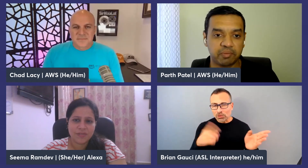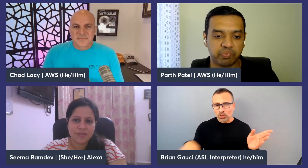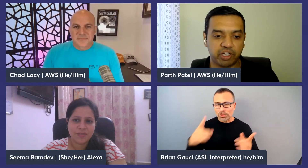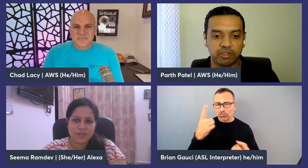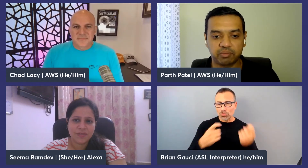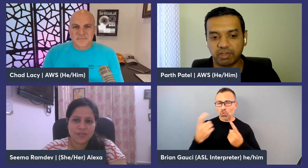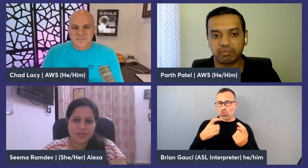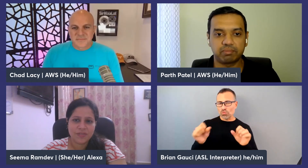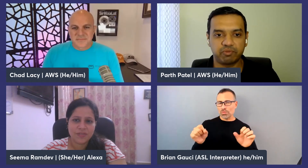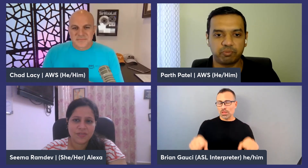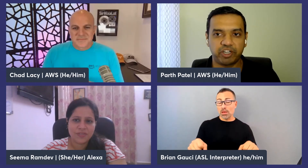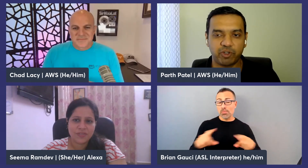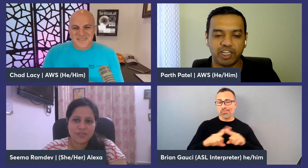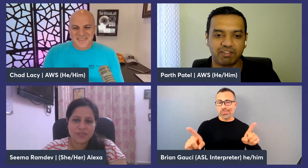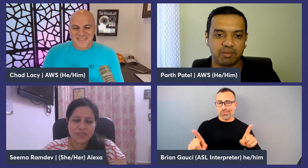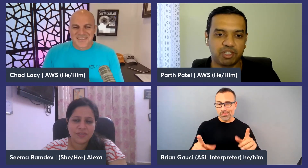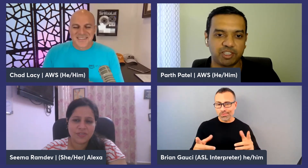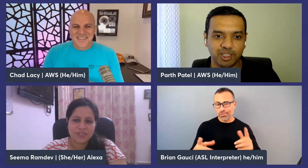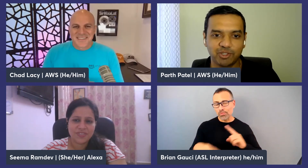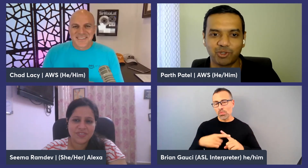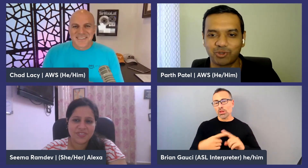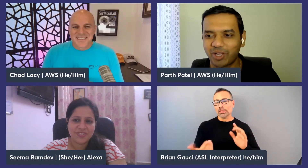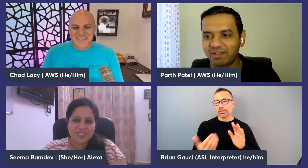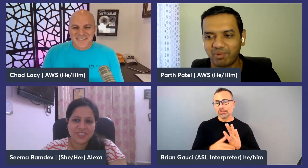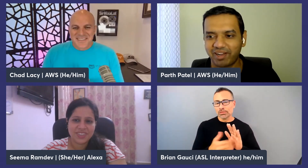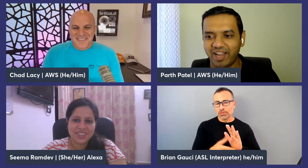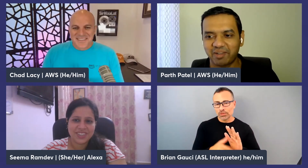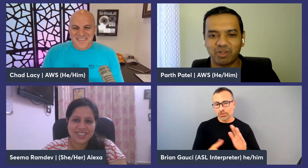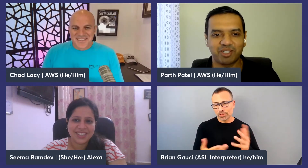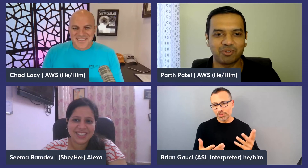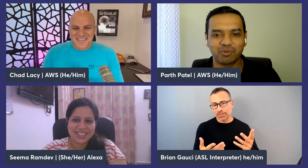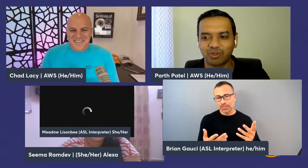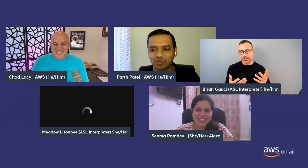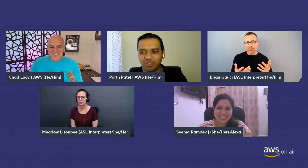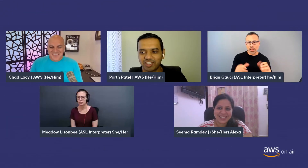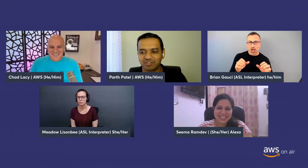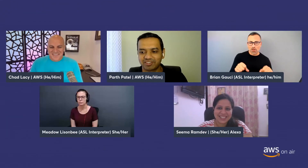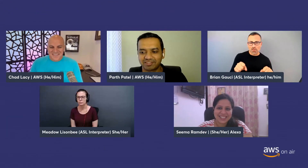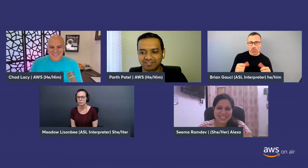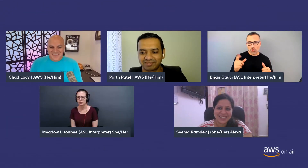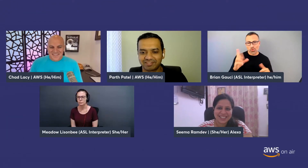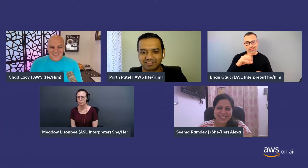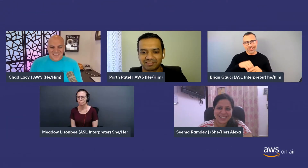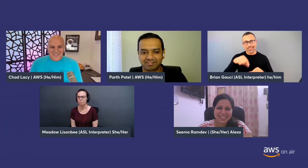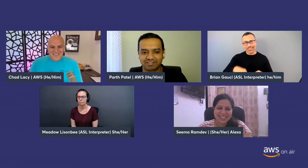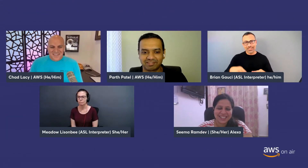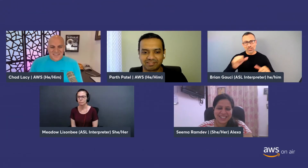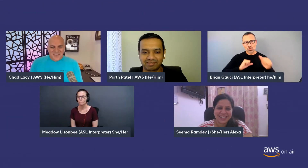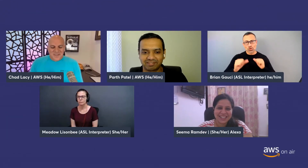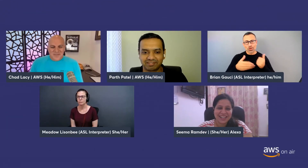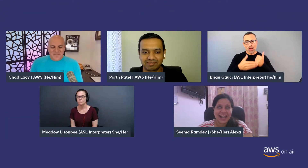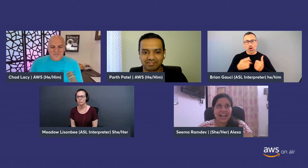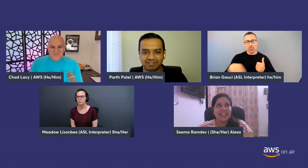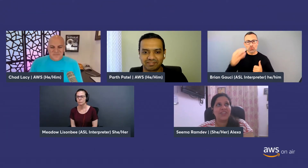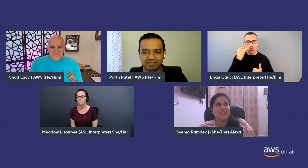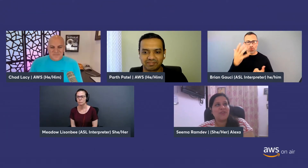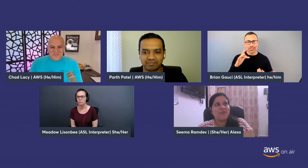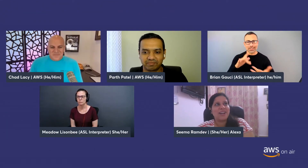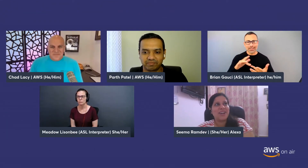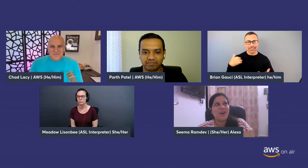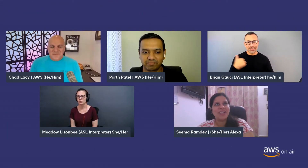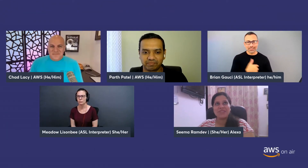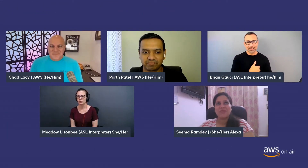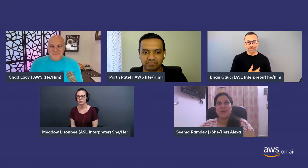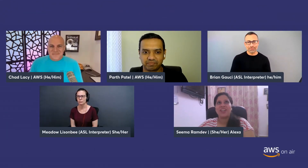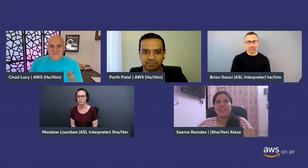frequent frequently available in this show to help anybody who wants to reach out. Yeah, I think from